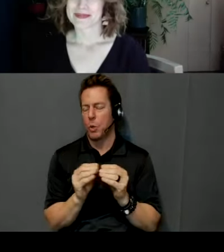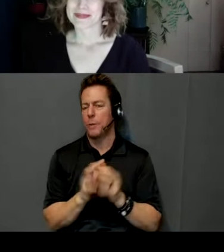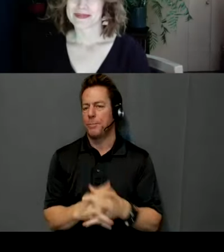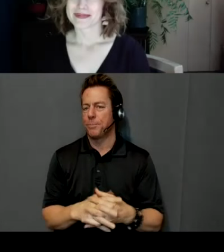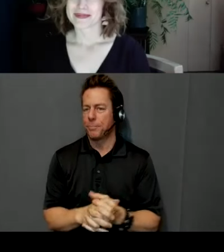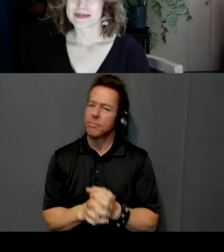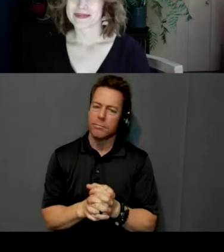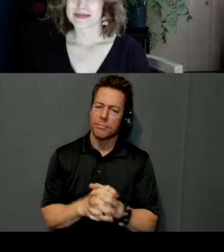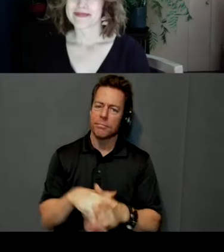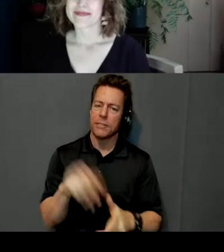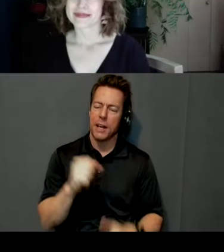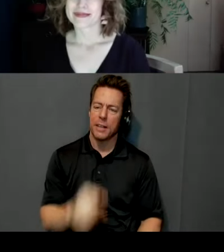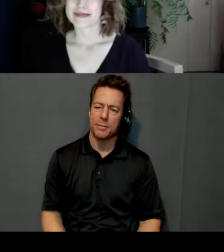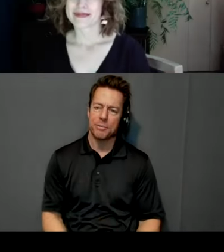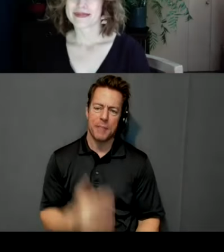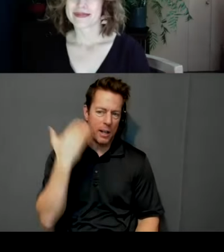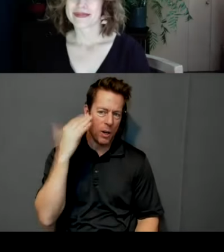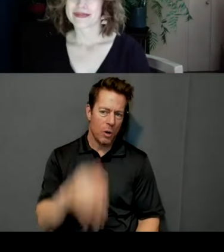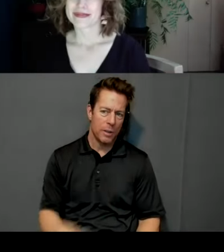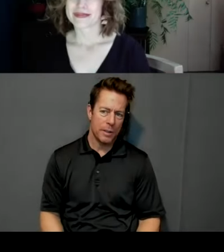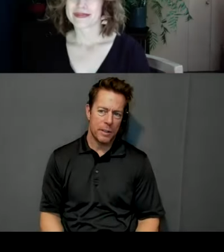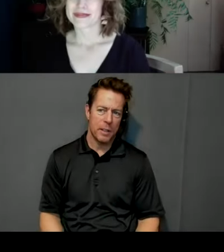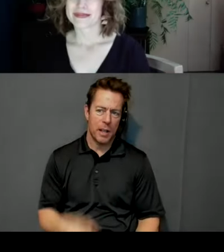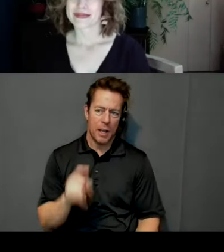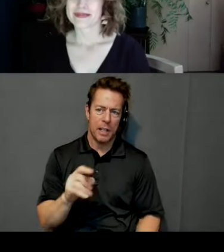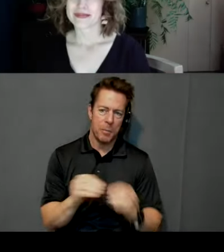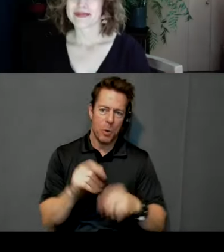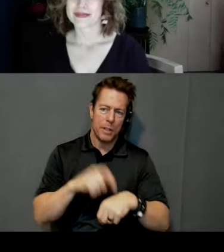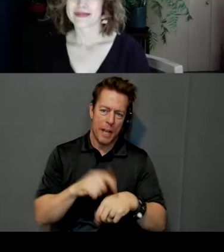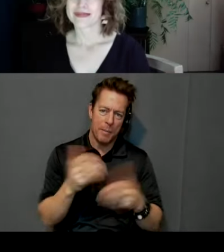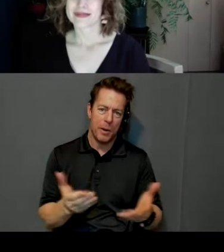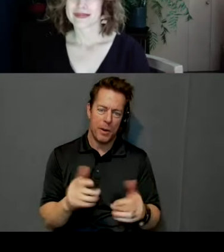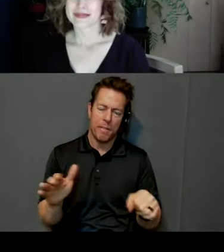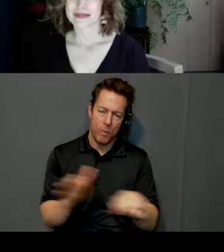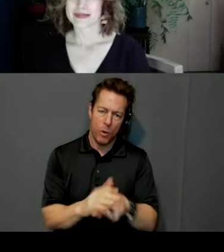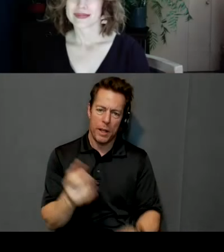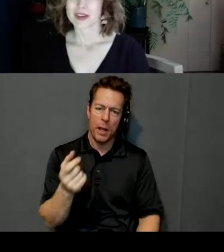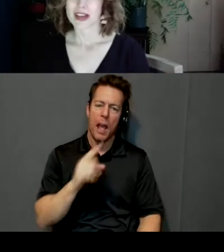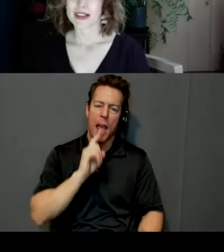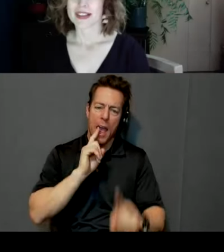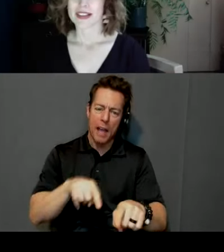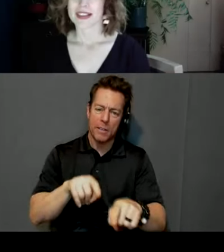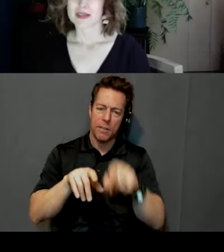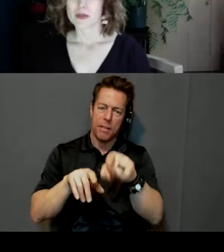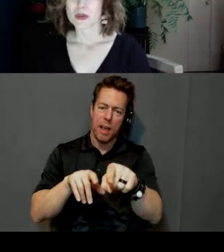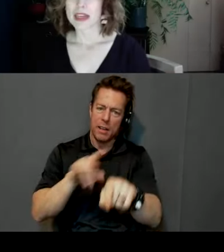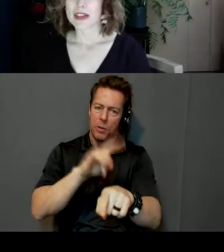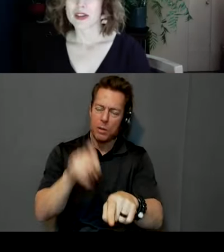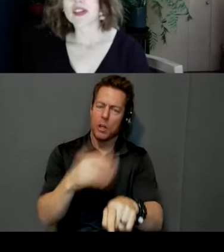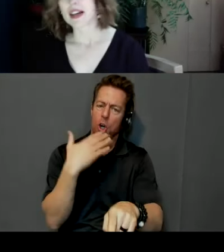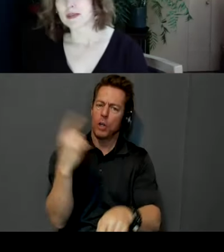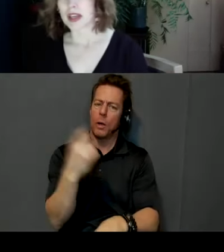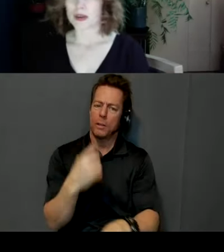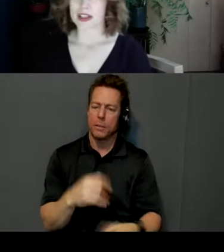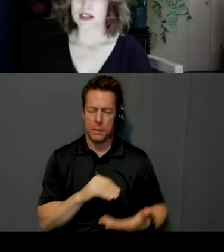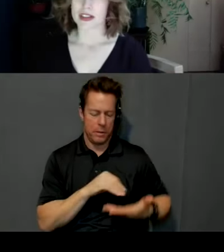yeah, I don't know. I need some more time here to fully answer that question. I think that's Okay. a good question. We'll make note of